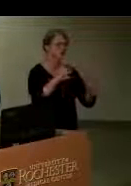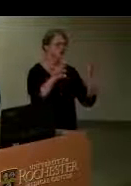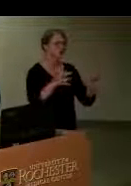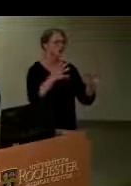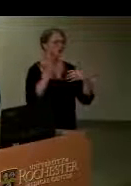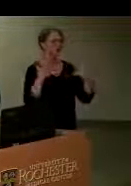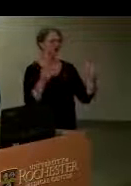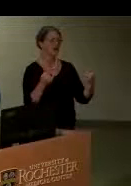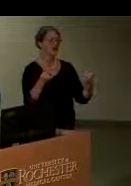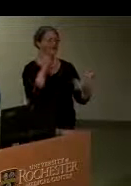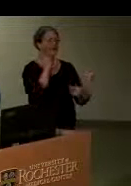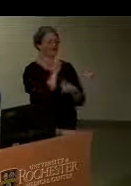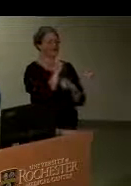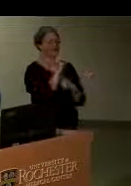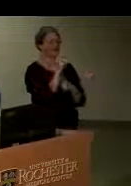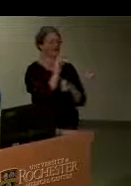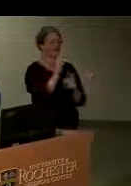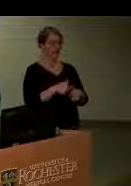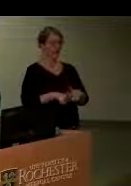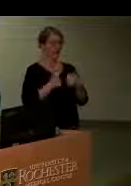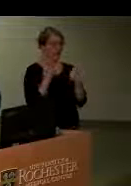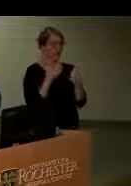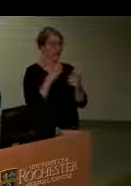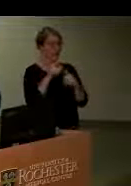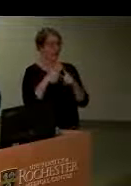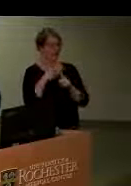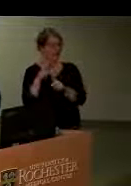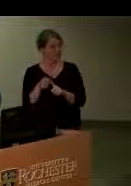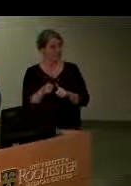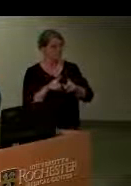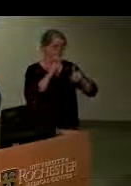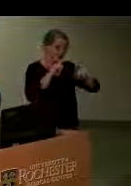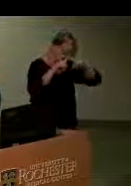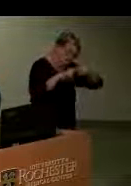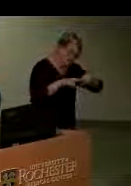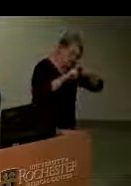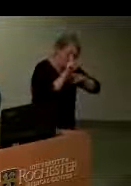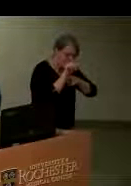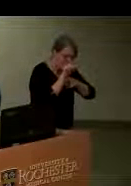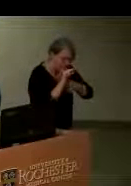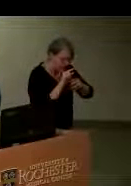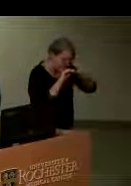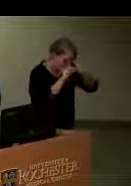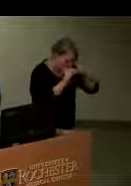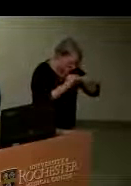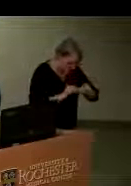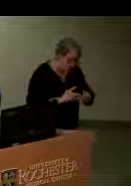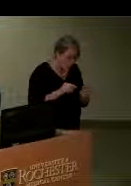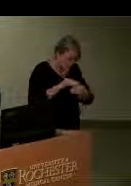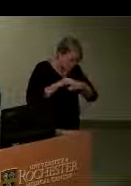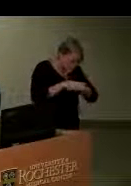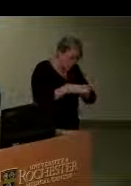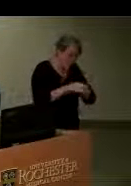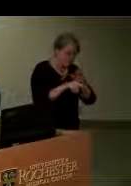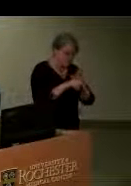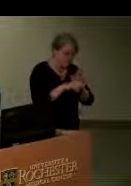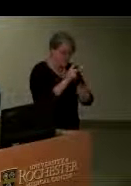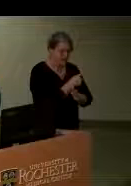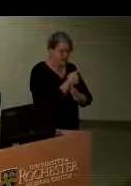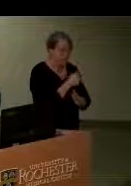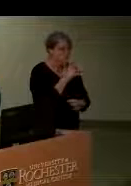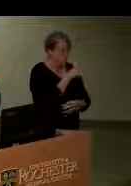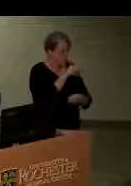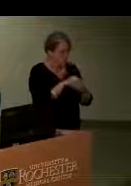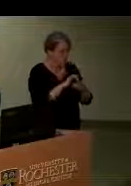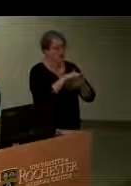social determinants were being so data-driven in terms of the detriment to patients, he would have included that in